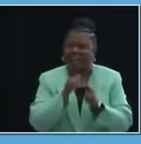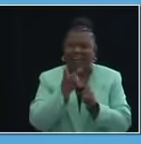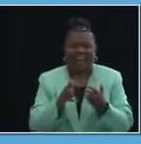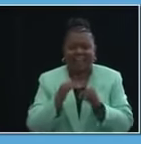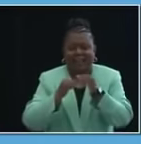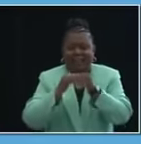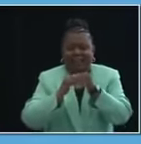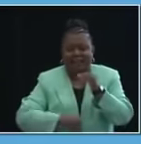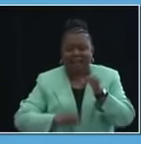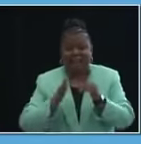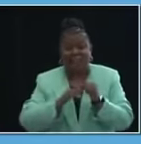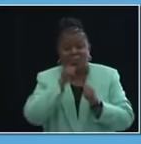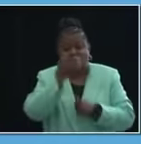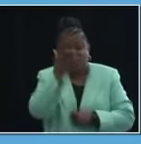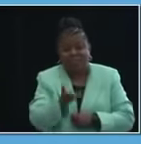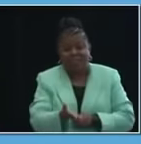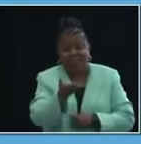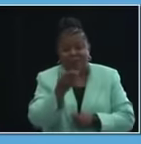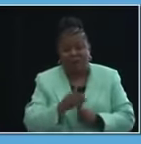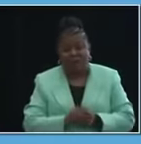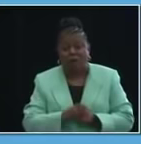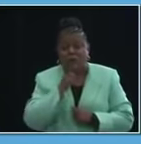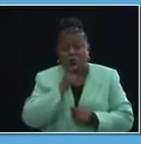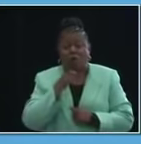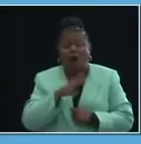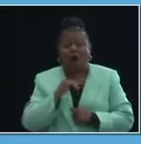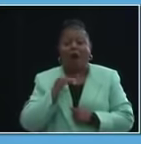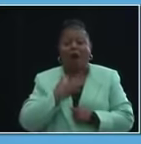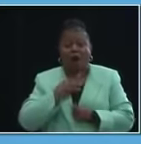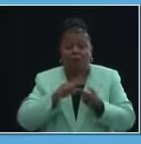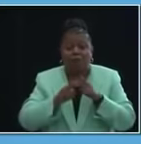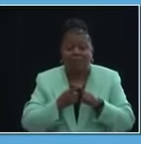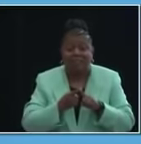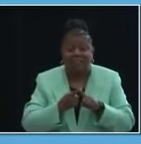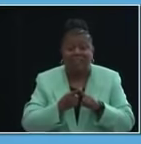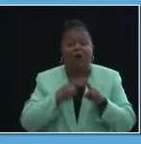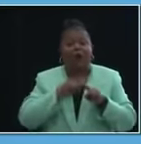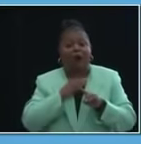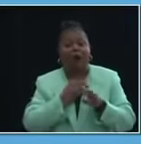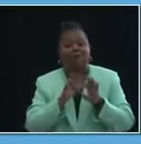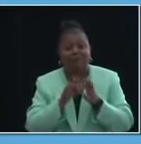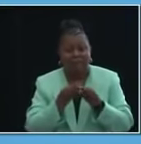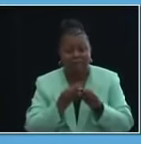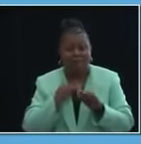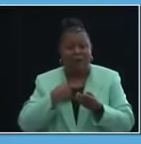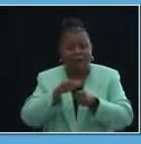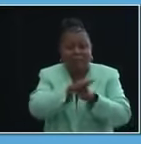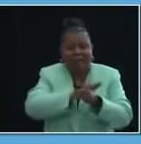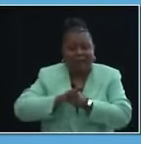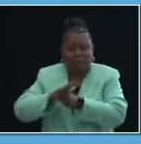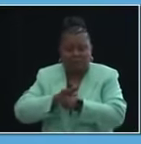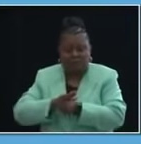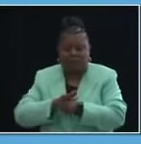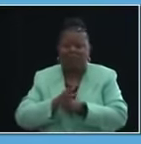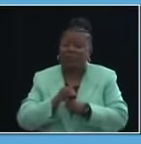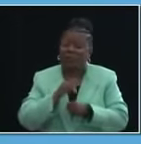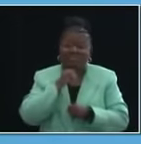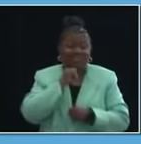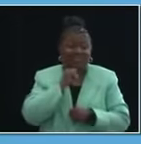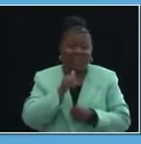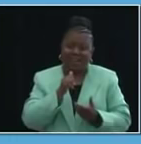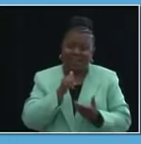anything less than who they are, who are our friends, our family, and our neighbors. So it's